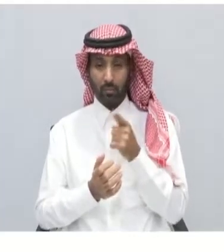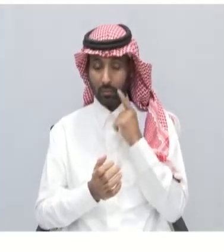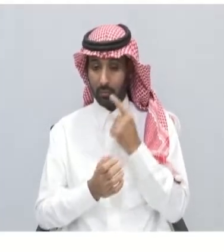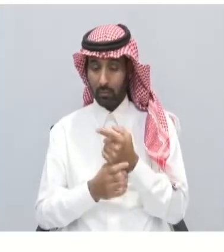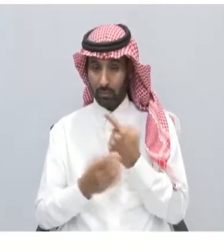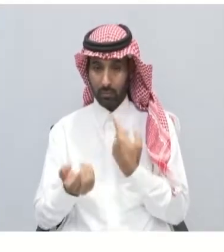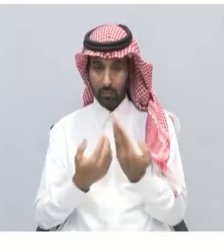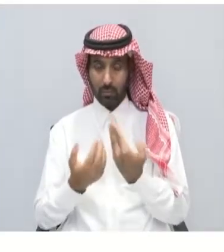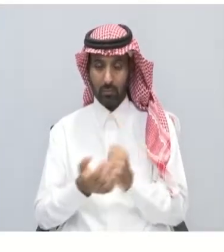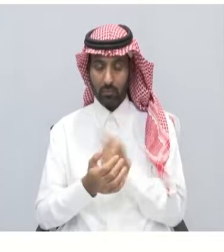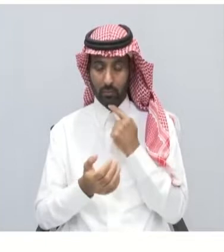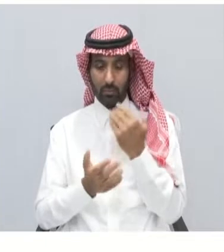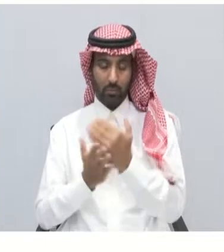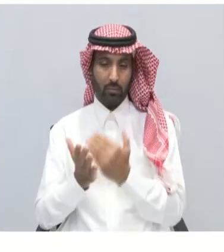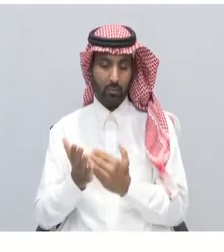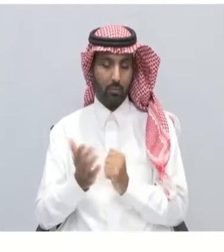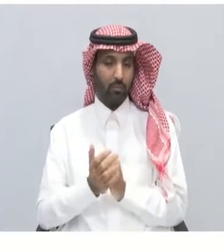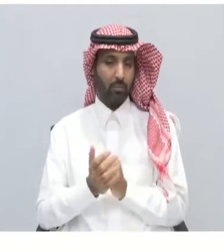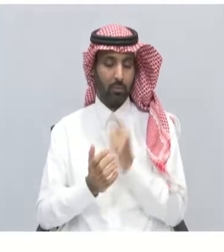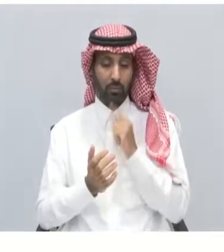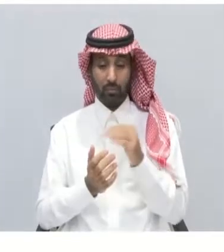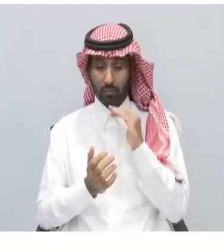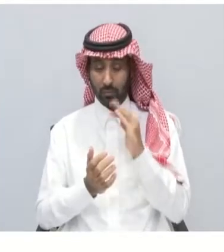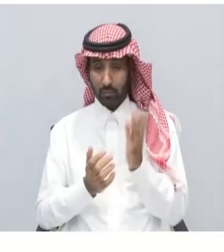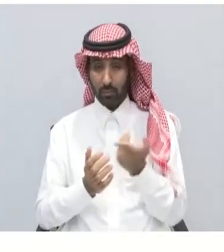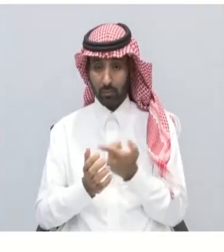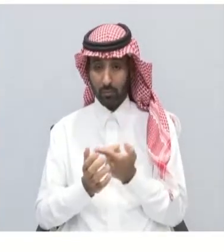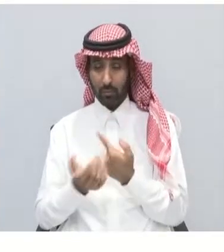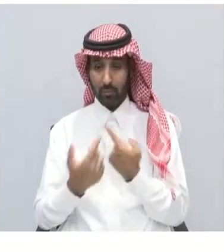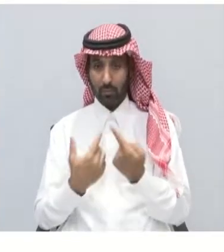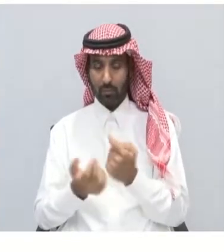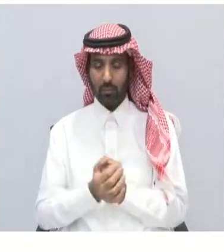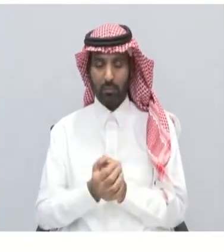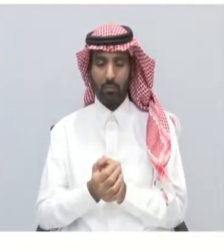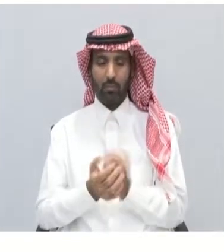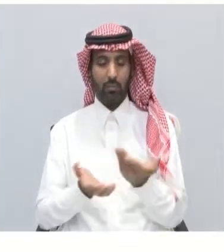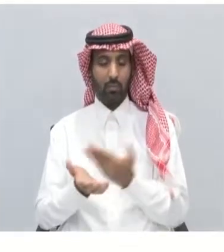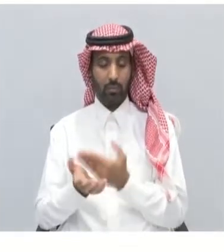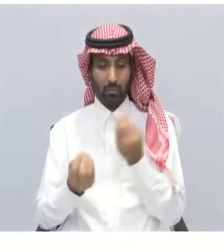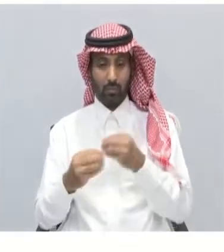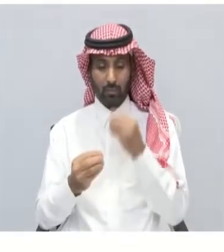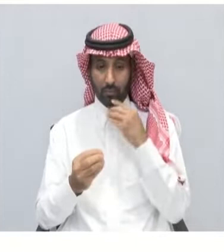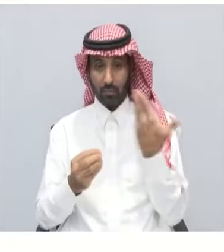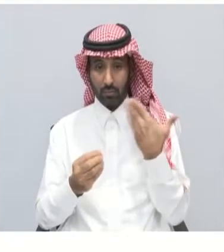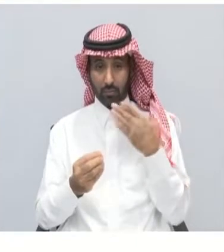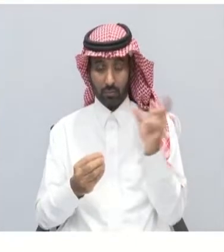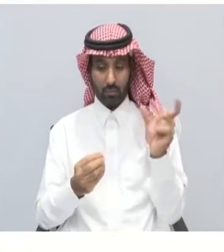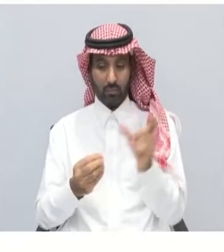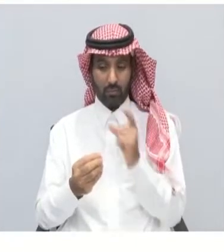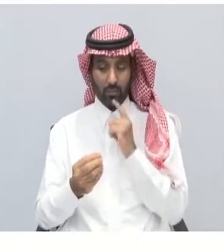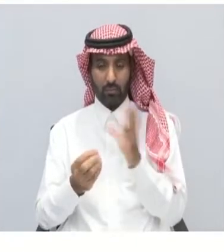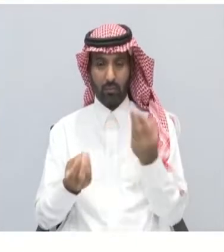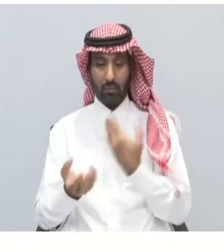given conversation. We have a conversation and we answer questions based on it. And we use the new vocabulary in a